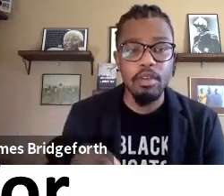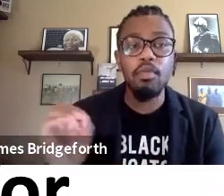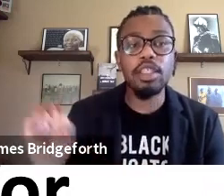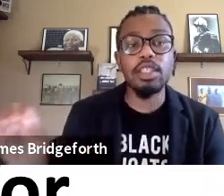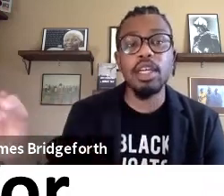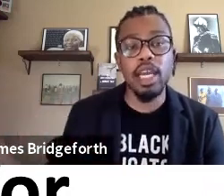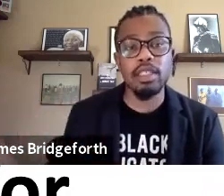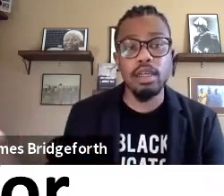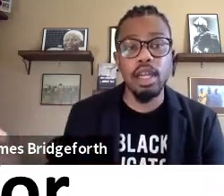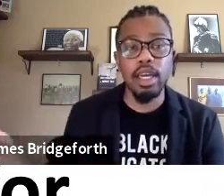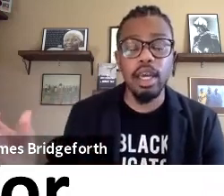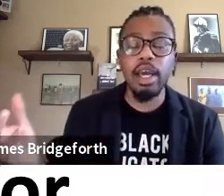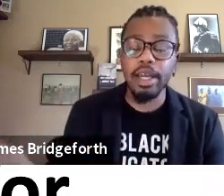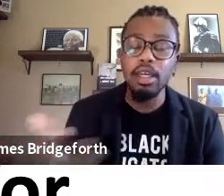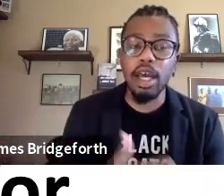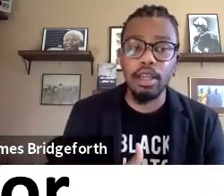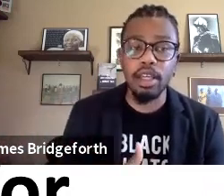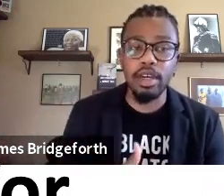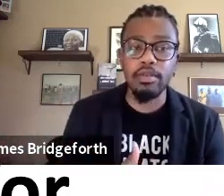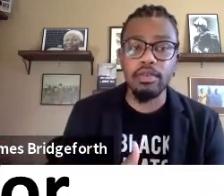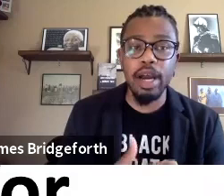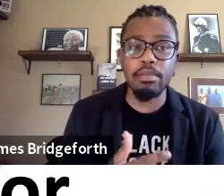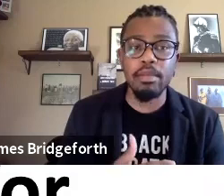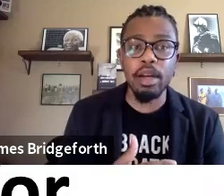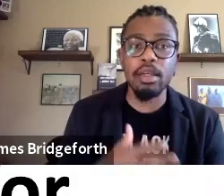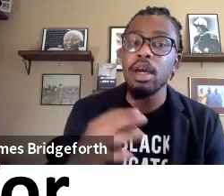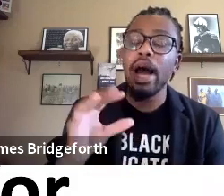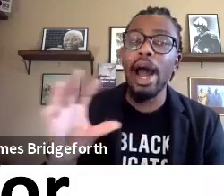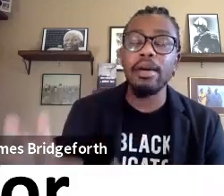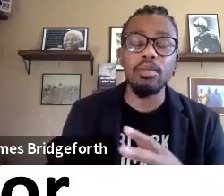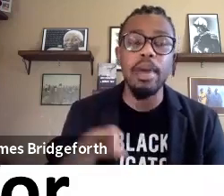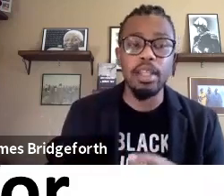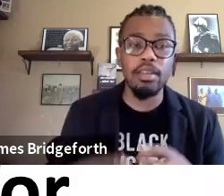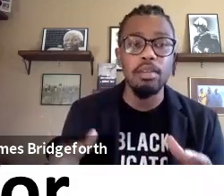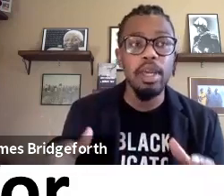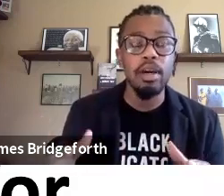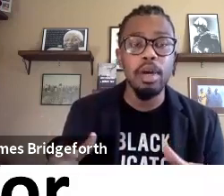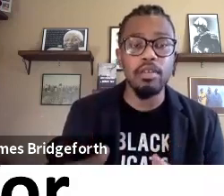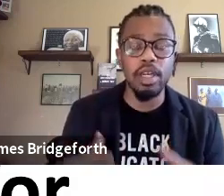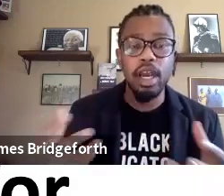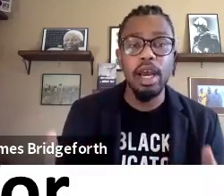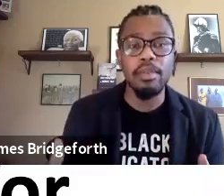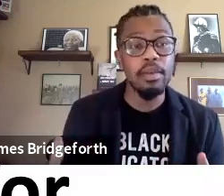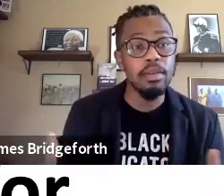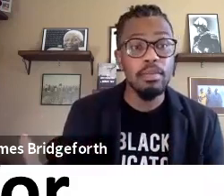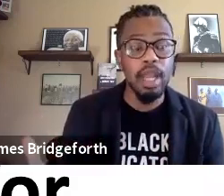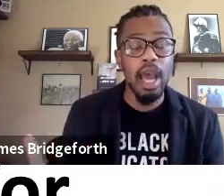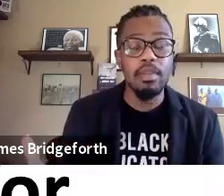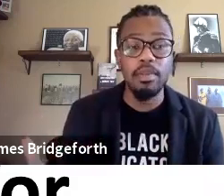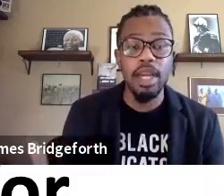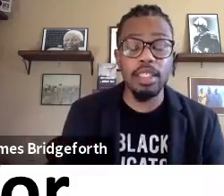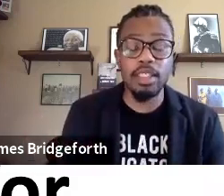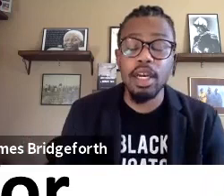advising piece, what should it actually look like? And looking at our theoretical model, how can we make this, make other mothering something